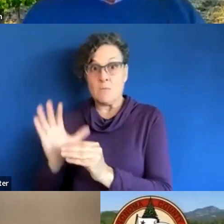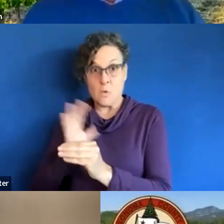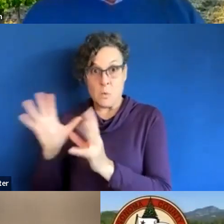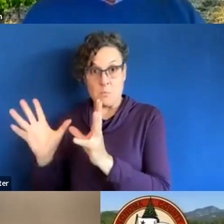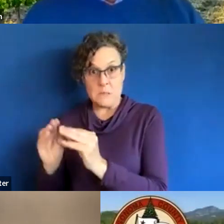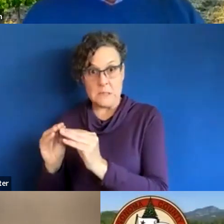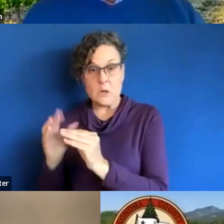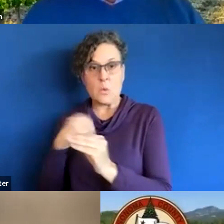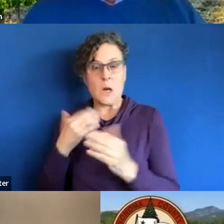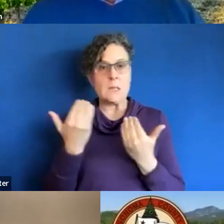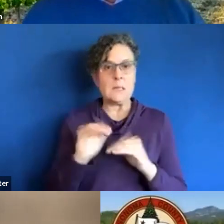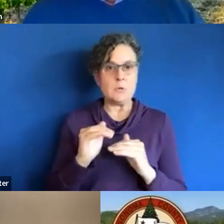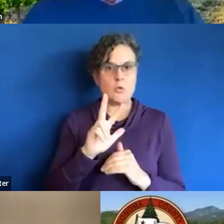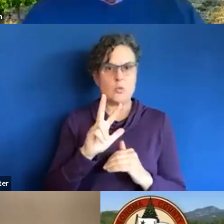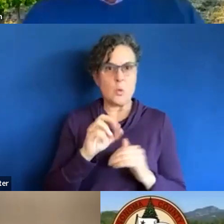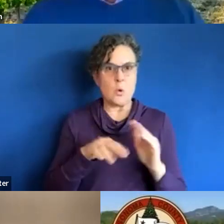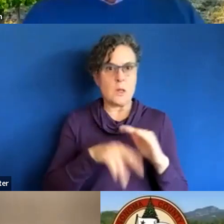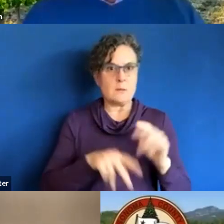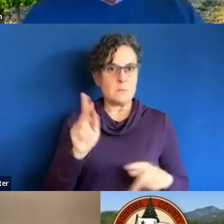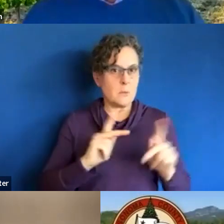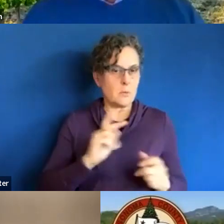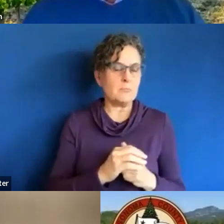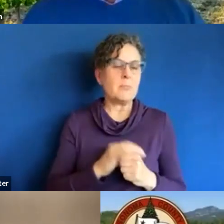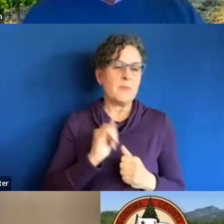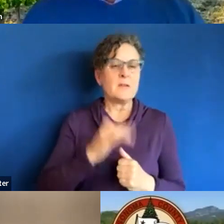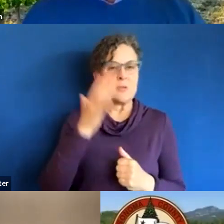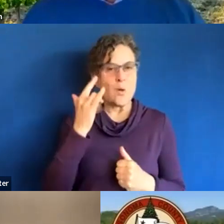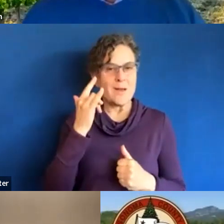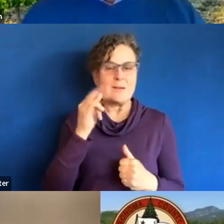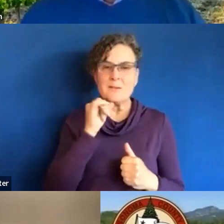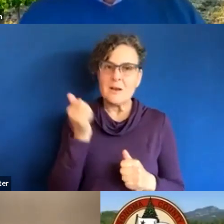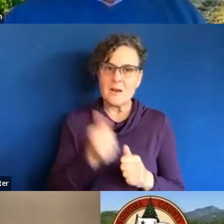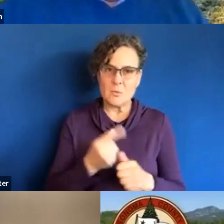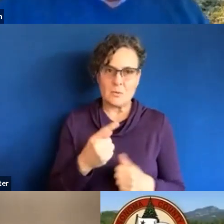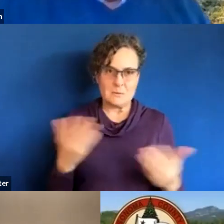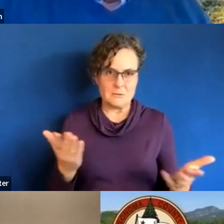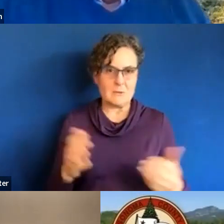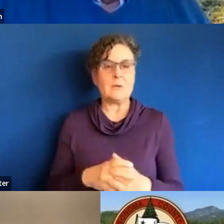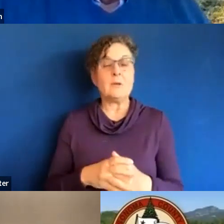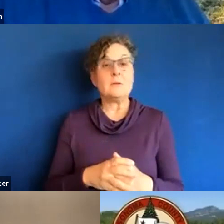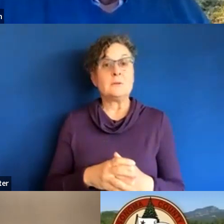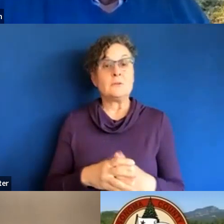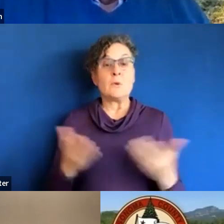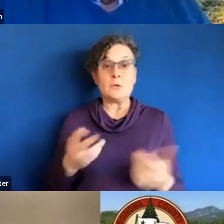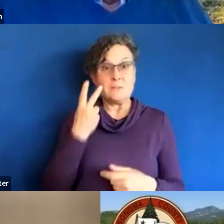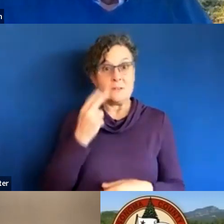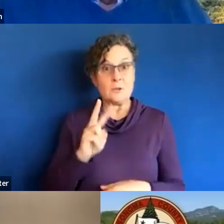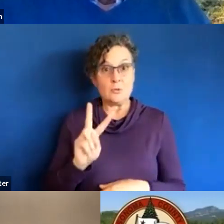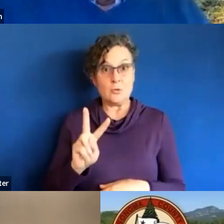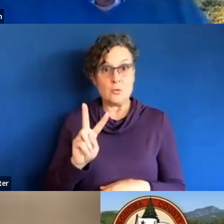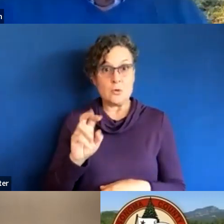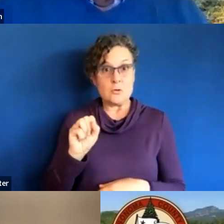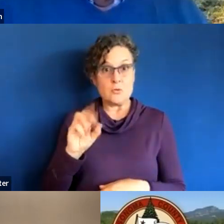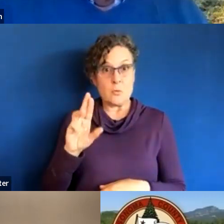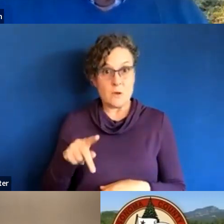other things. And so don't be surprised to see something like this, where you have 2 supervisors, supervisor